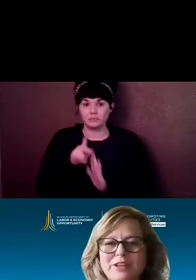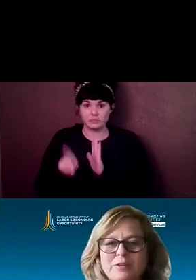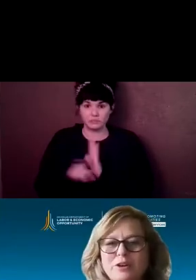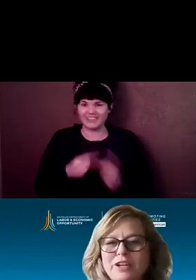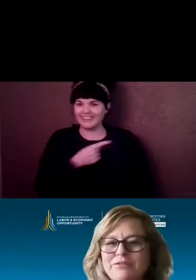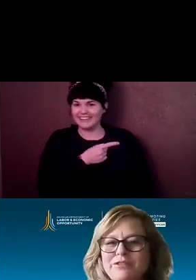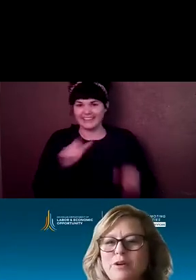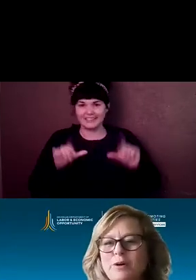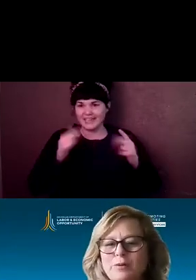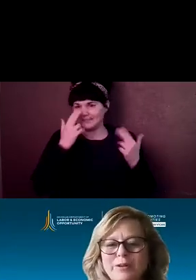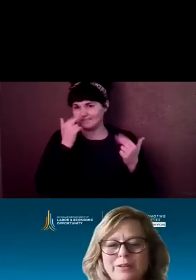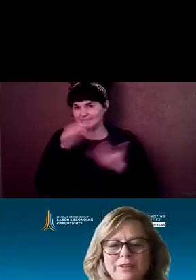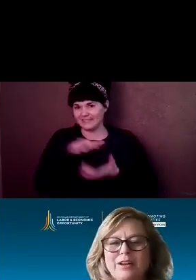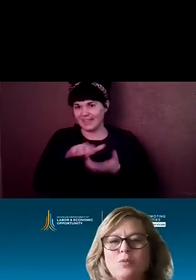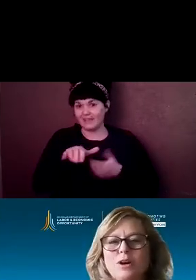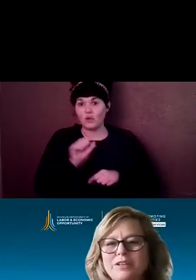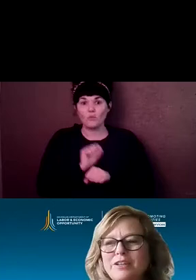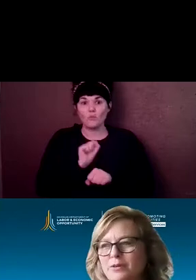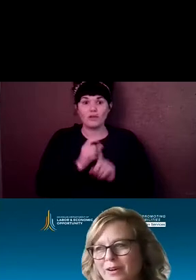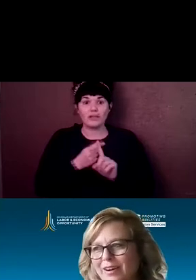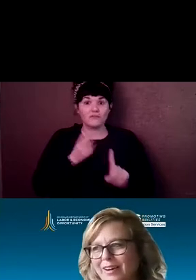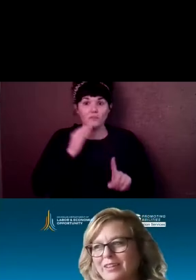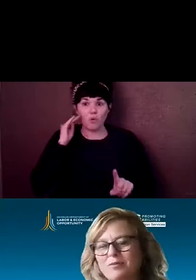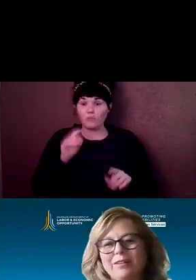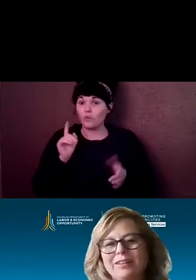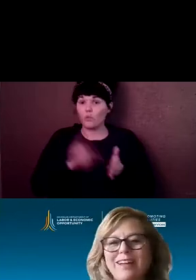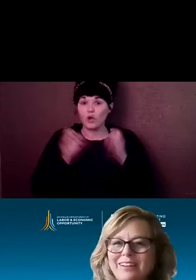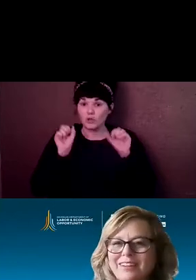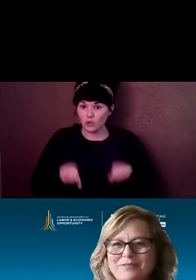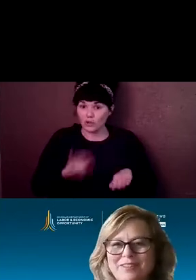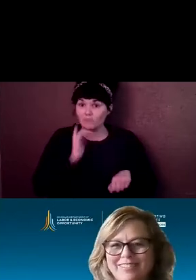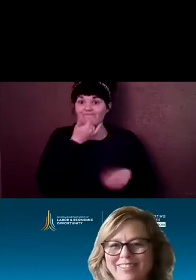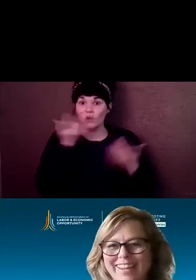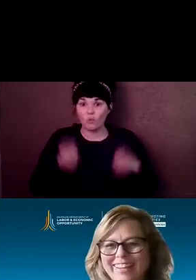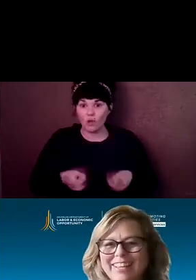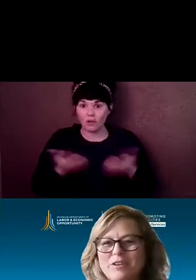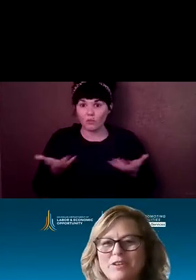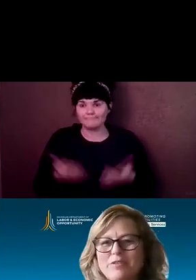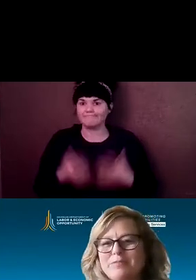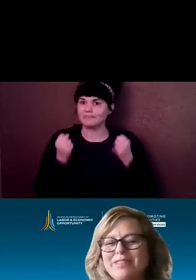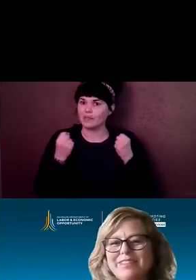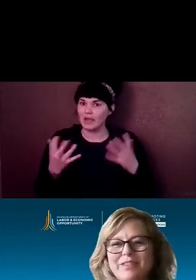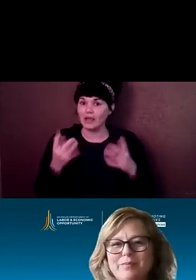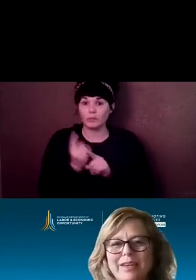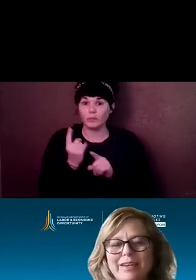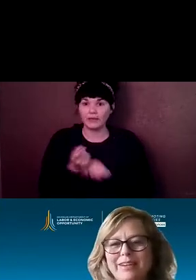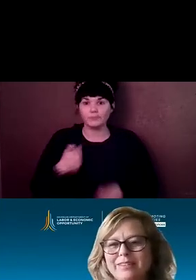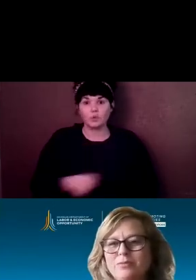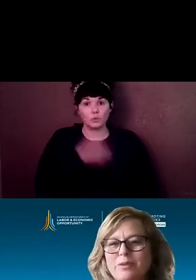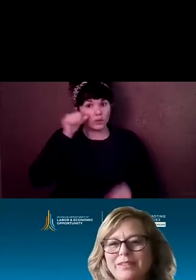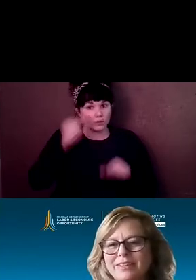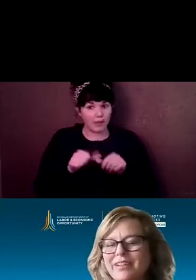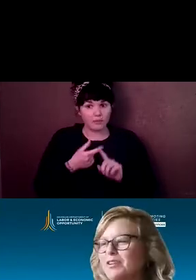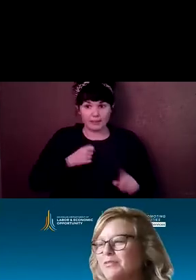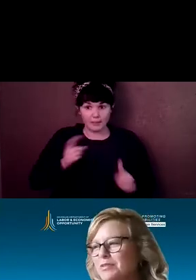laugh. Working from home, what could go wrong? Well, a lot could go wrong, right? We remember this in the beginning, and we